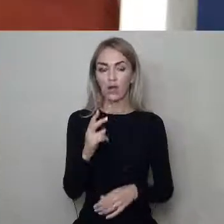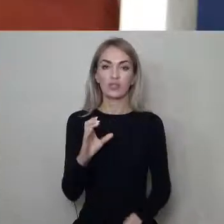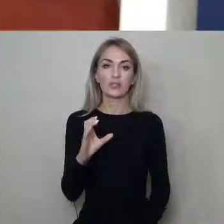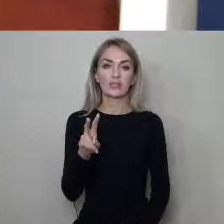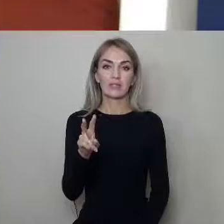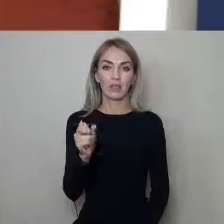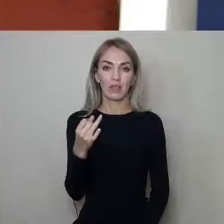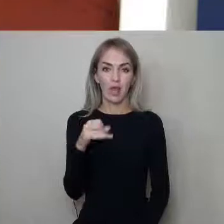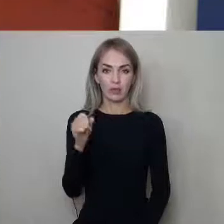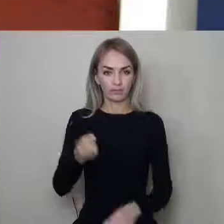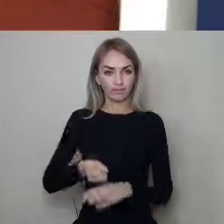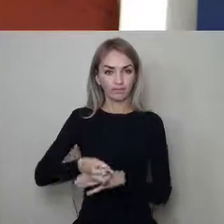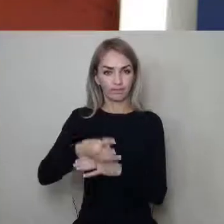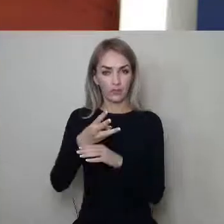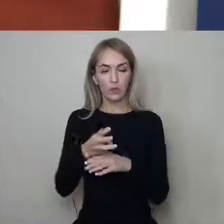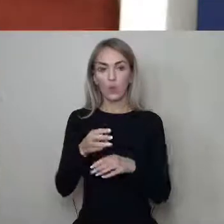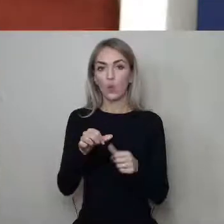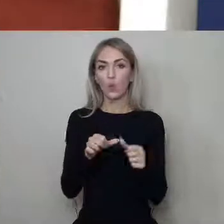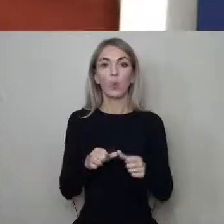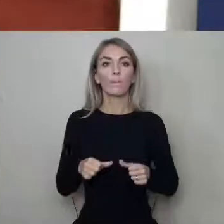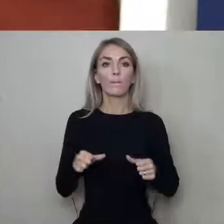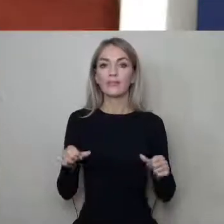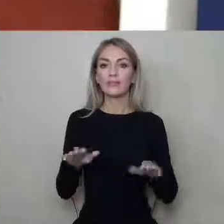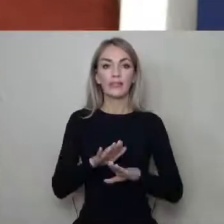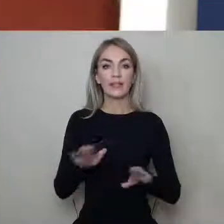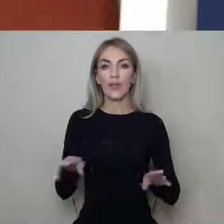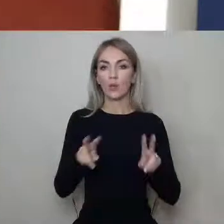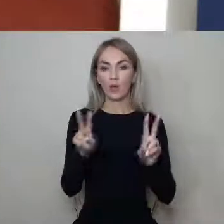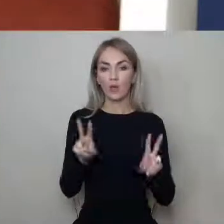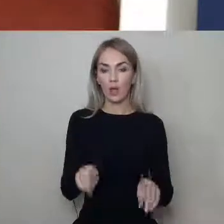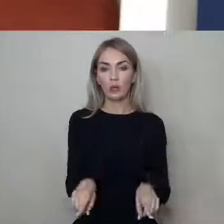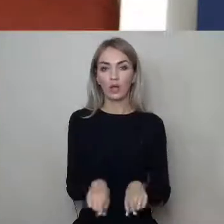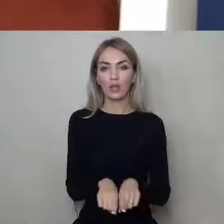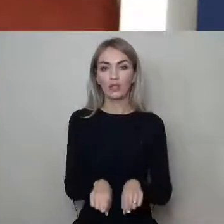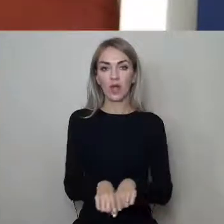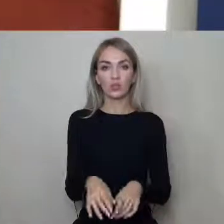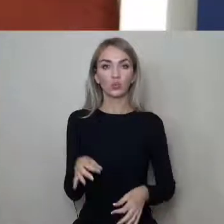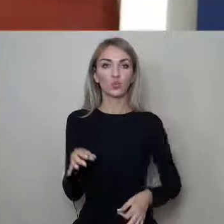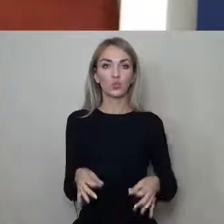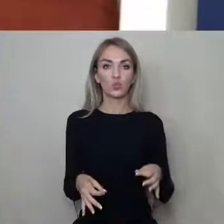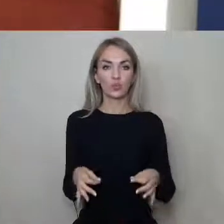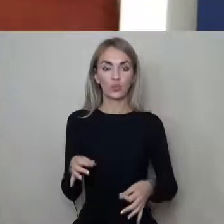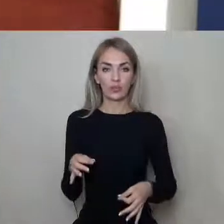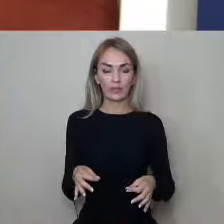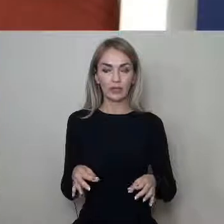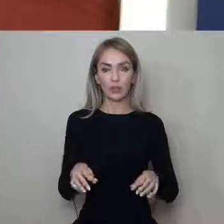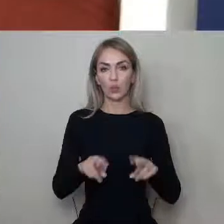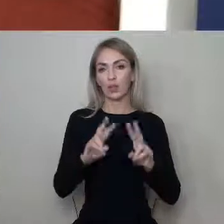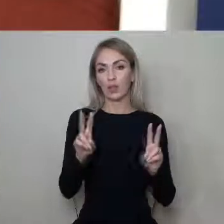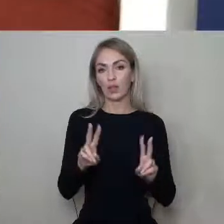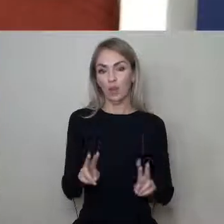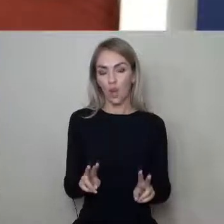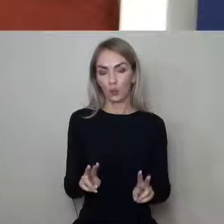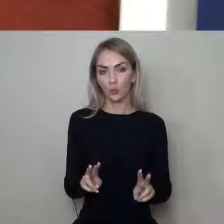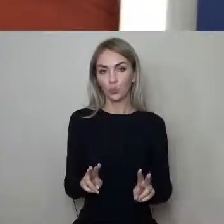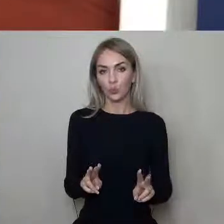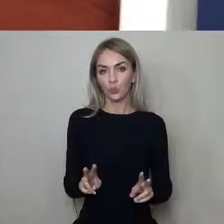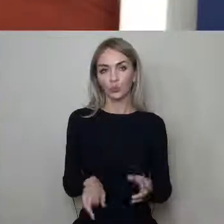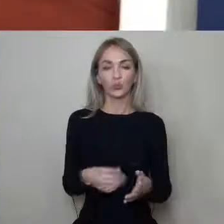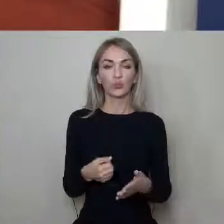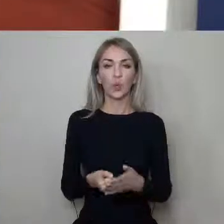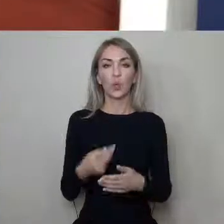the voting day. We saw the slide when the commissions failed to handle